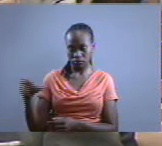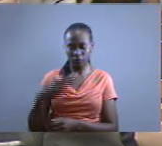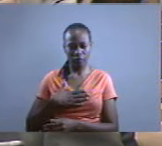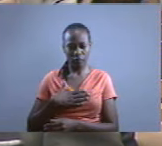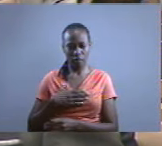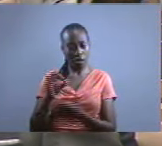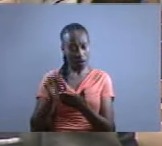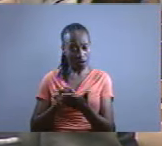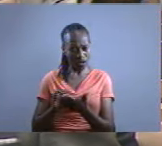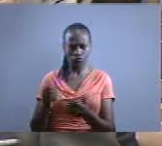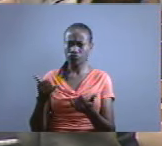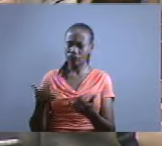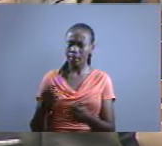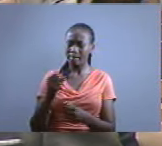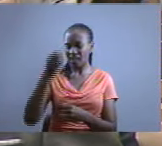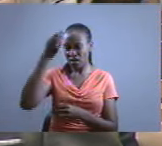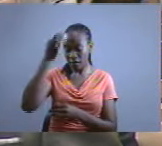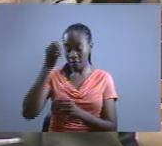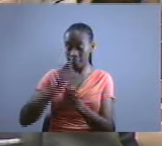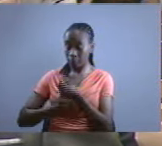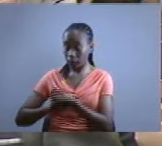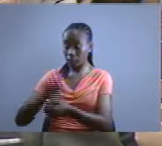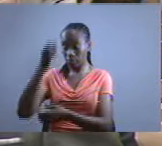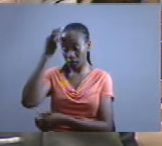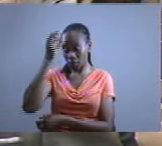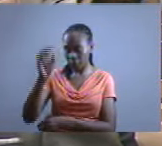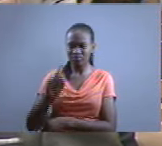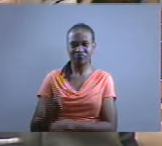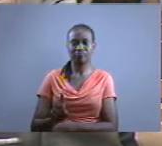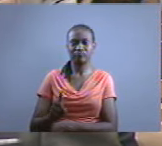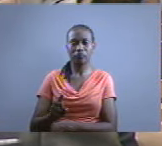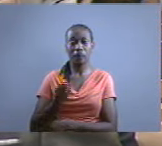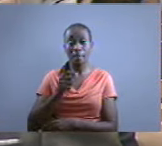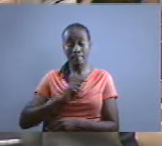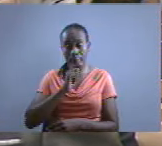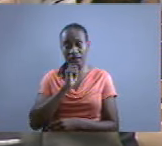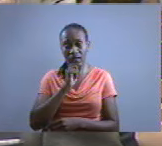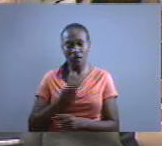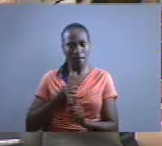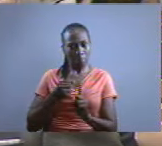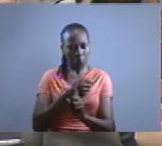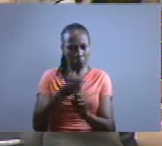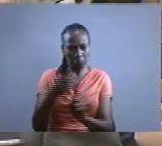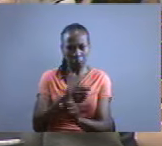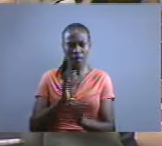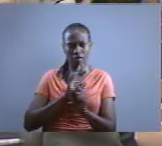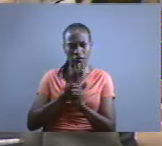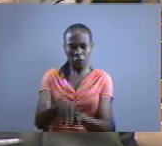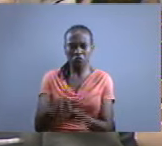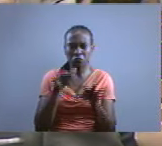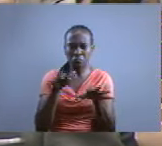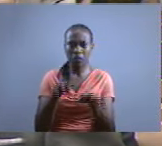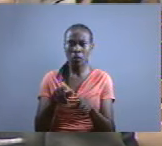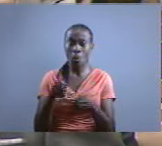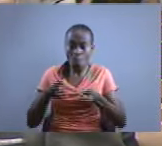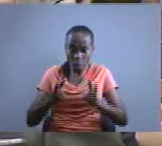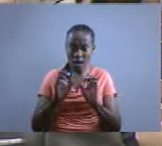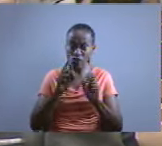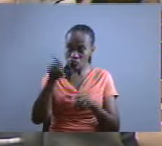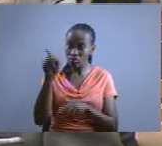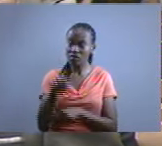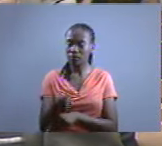government. Moreover, silently delivering services and passing people to parties is not the way to defend